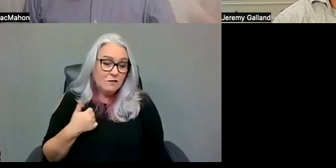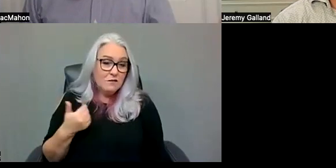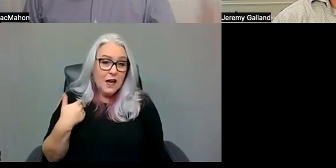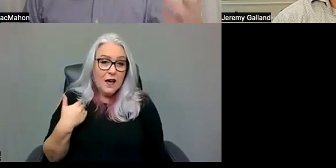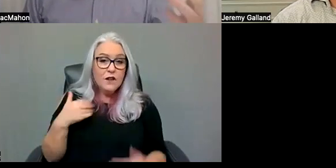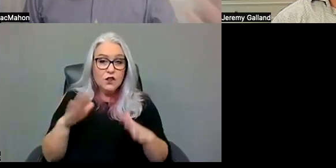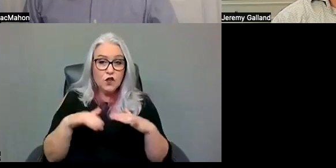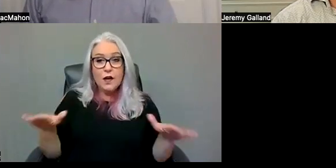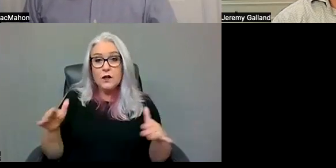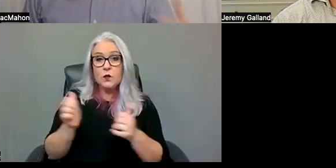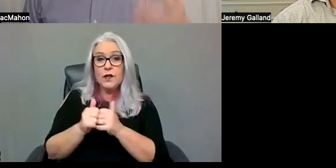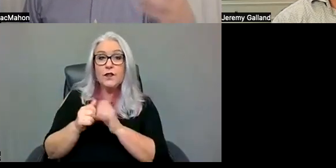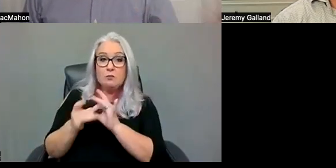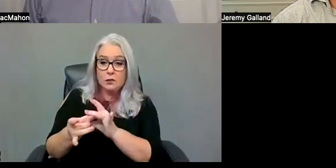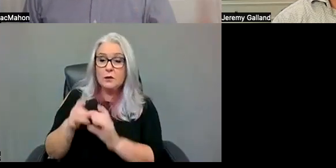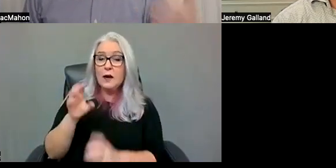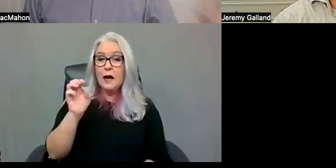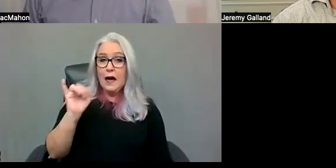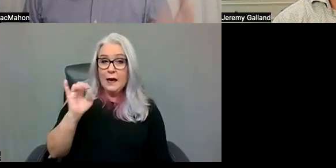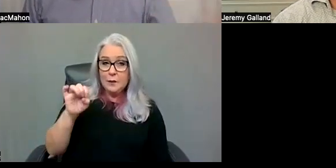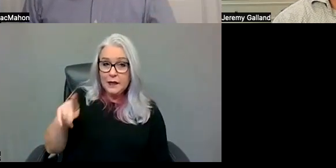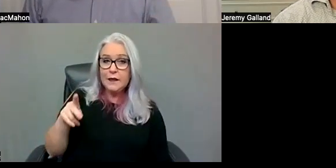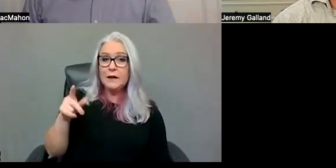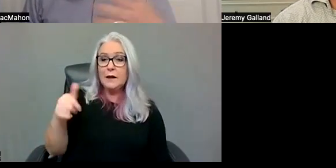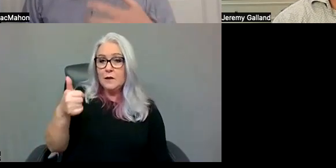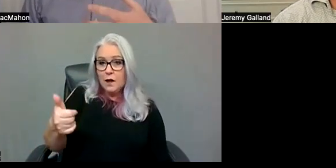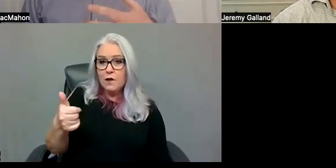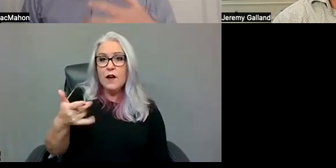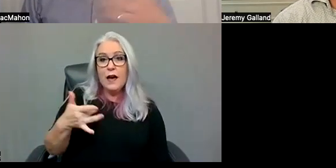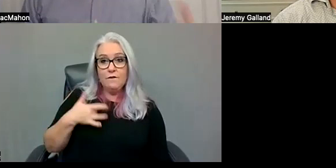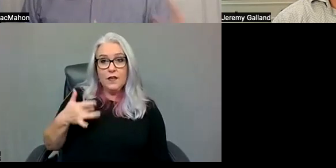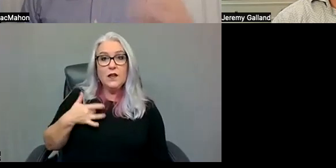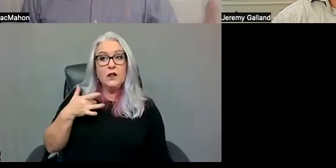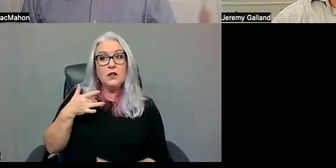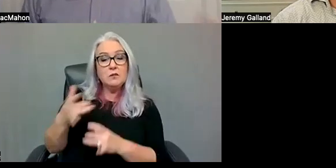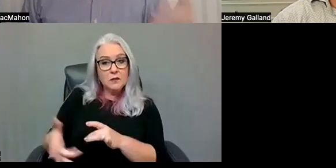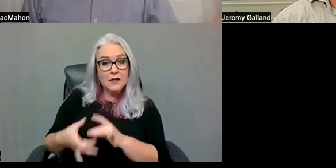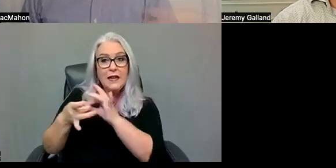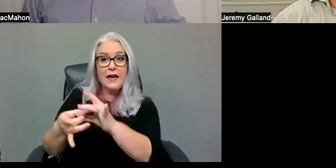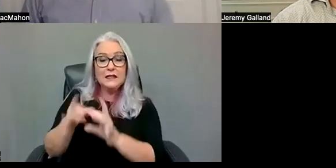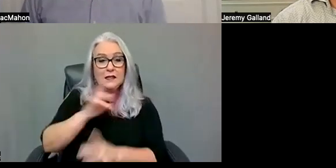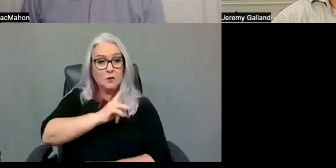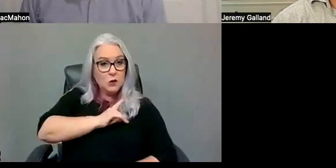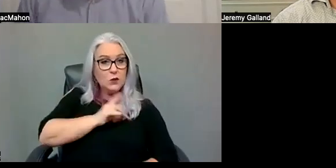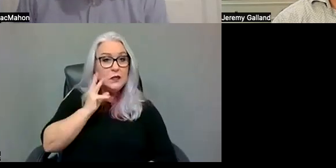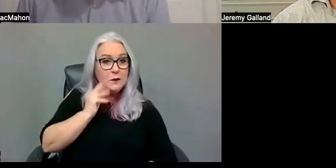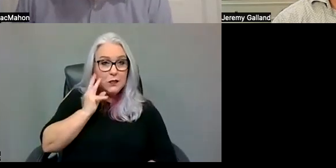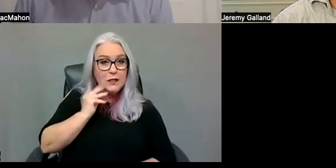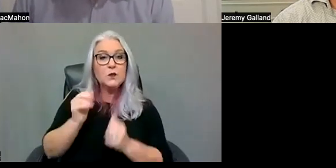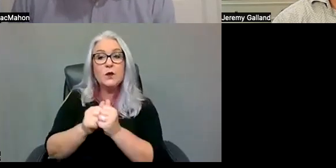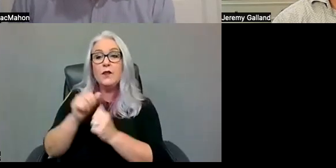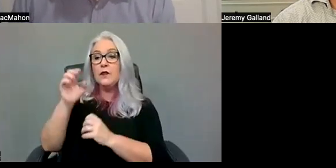a personal connection and I'm hands-on. I have personal experience of special ed in the